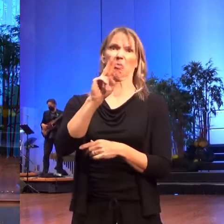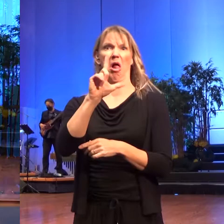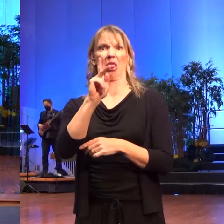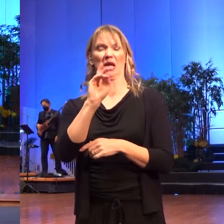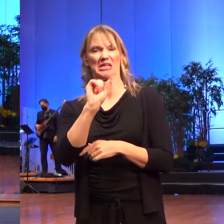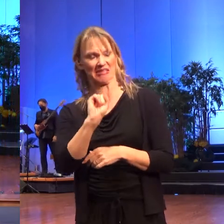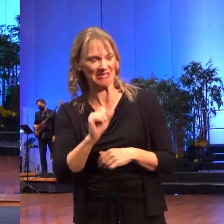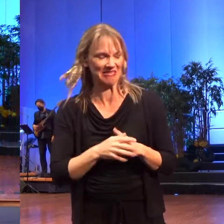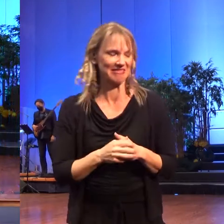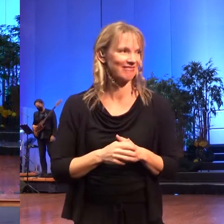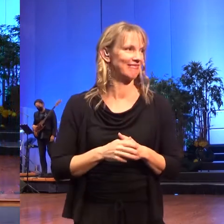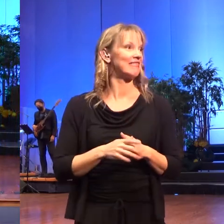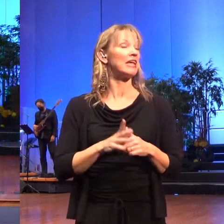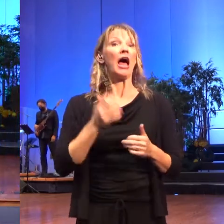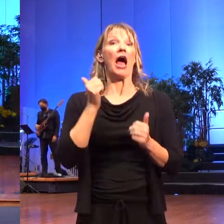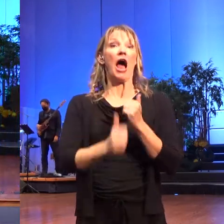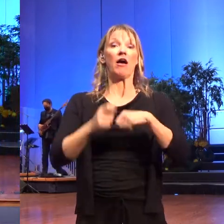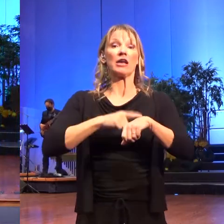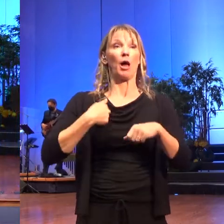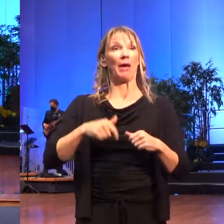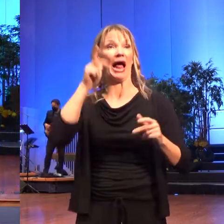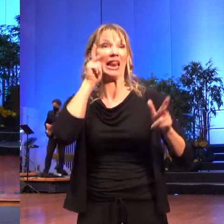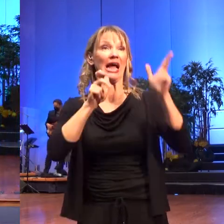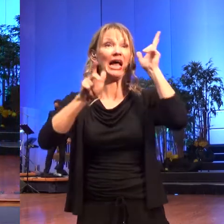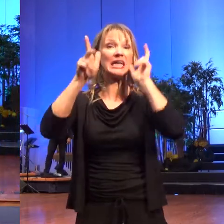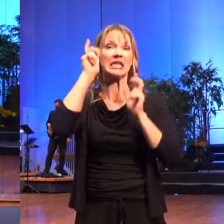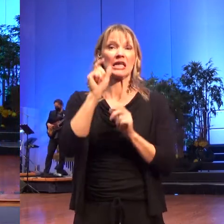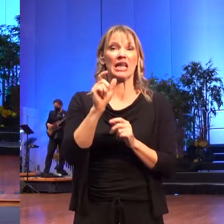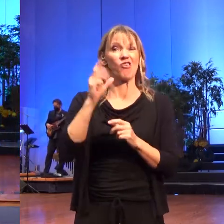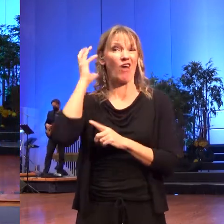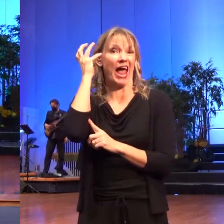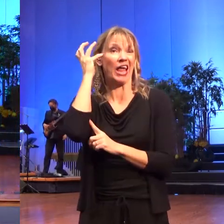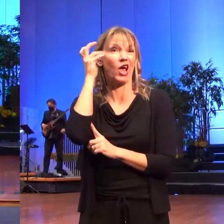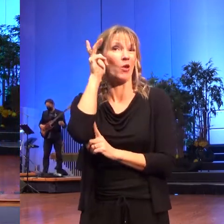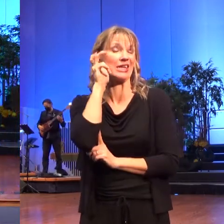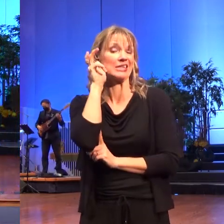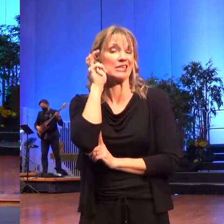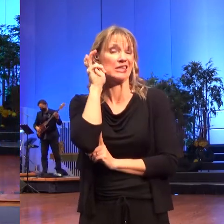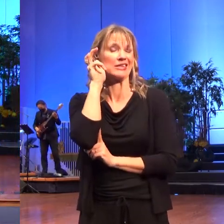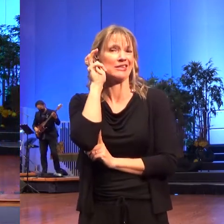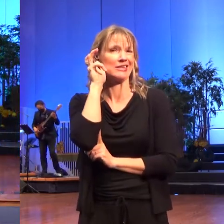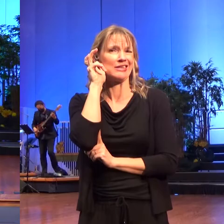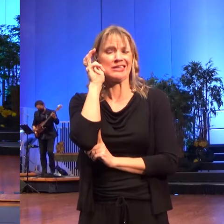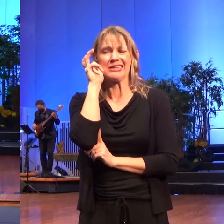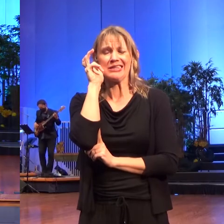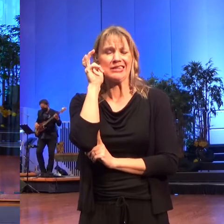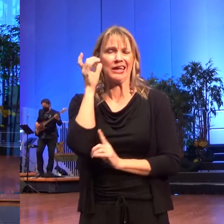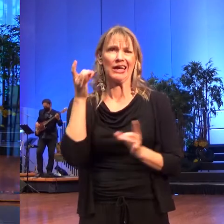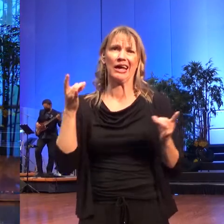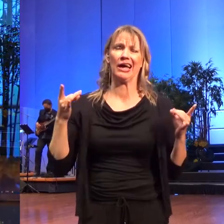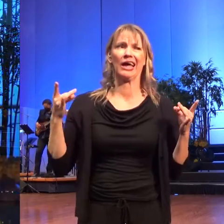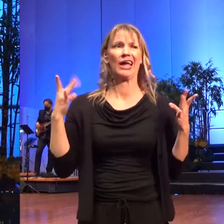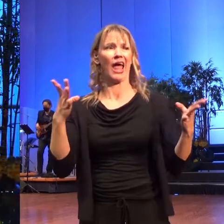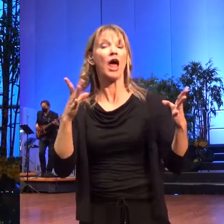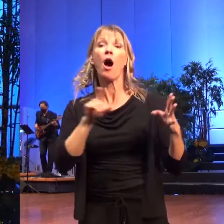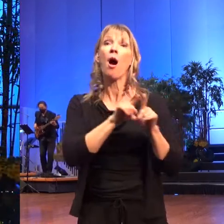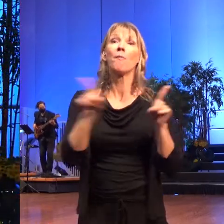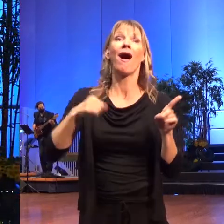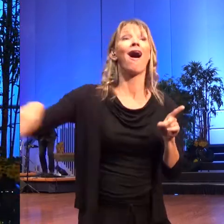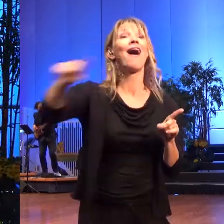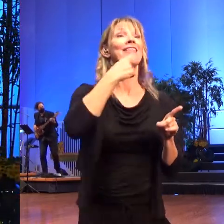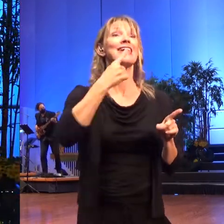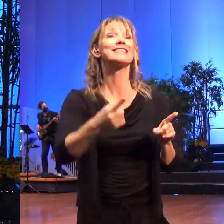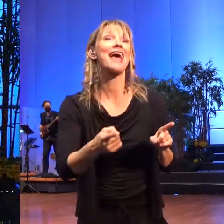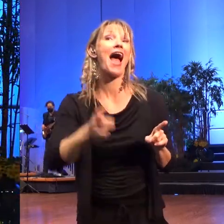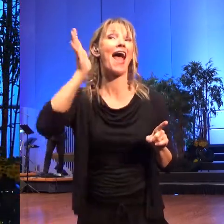and every time I listen just a little bit to the radio, I hate it, though they say